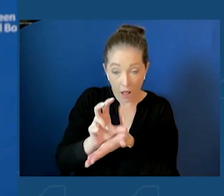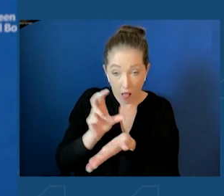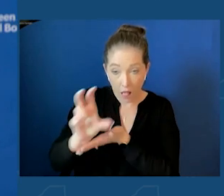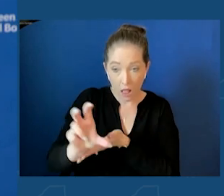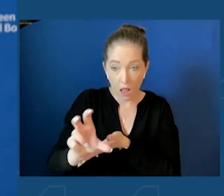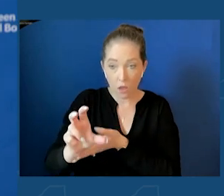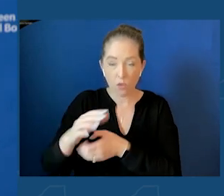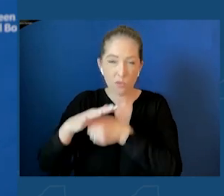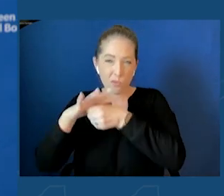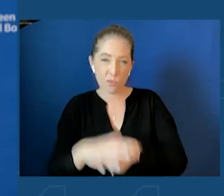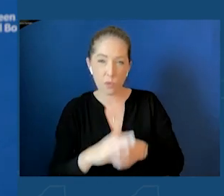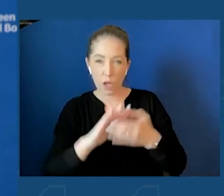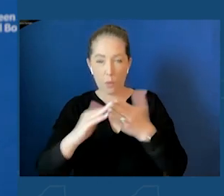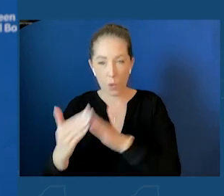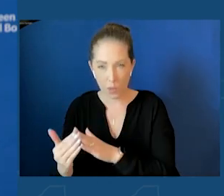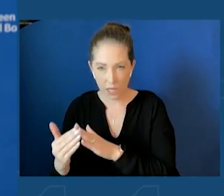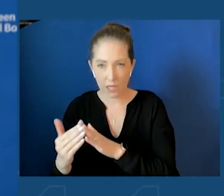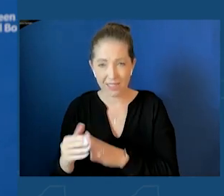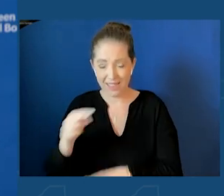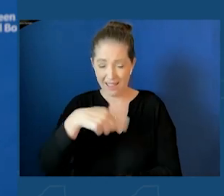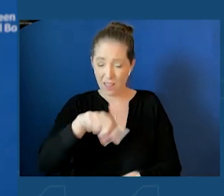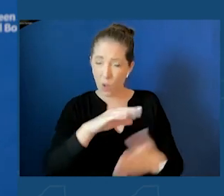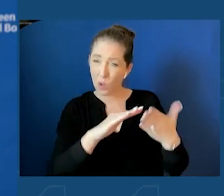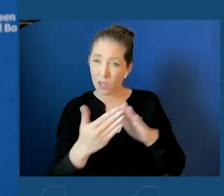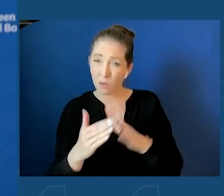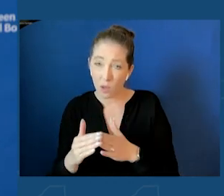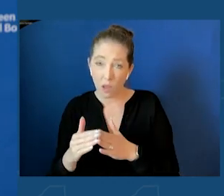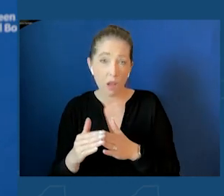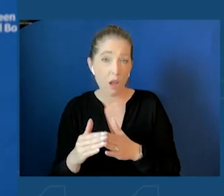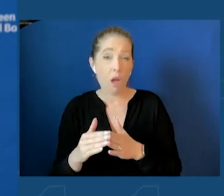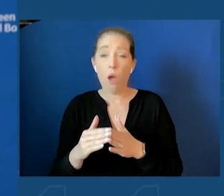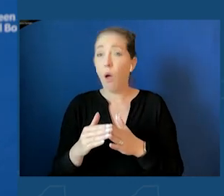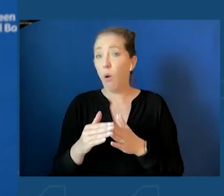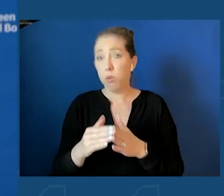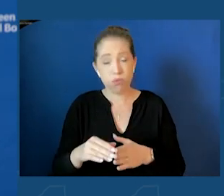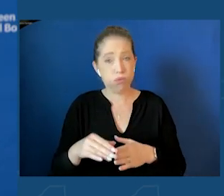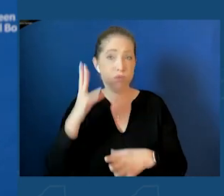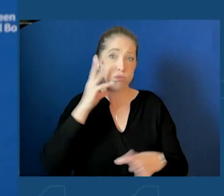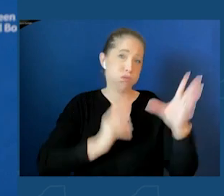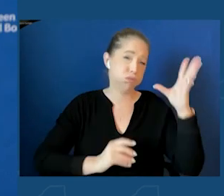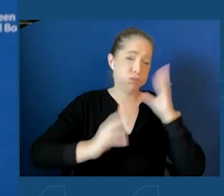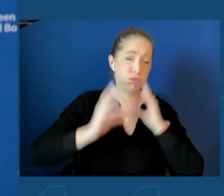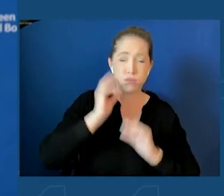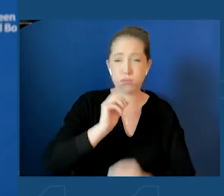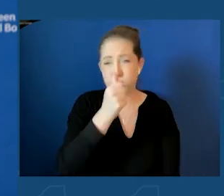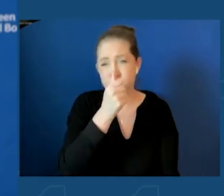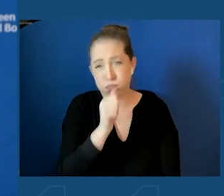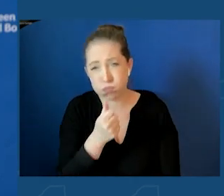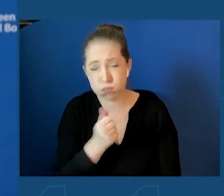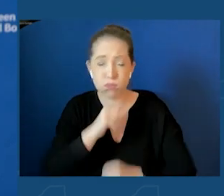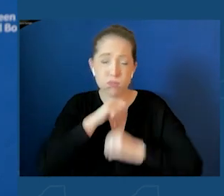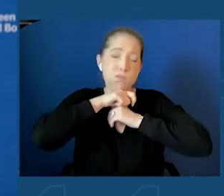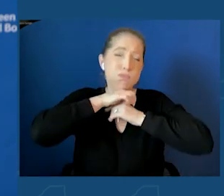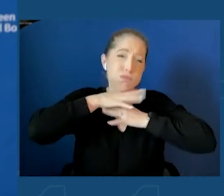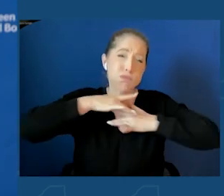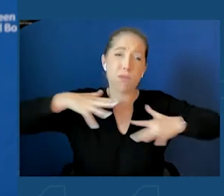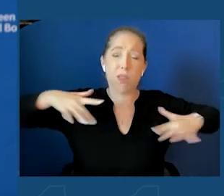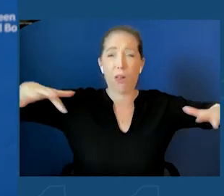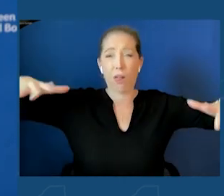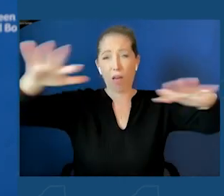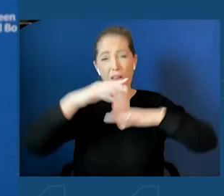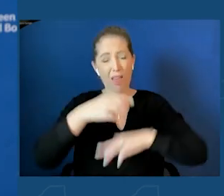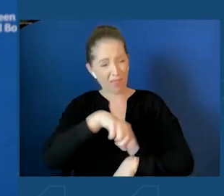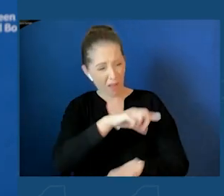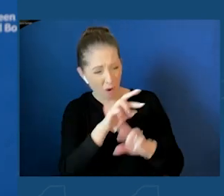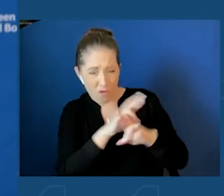These are the communities that have been subjected to the most pollution over time. They're ready. They're ready for less asthma. They're ready for less heart